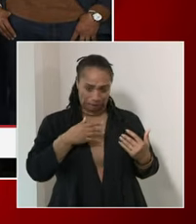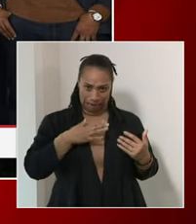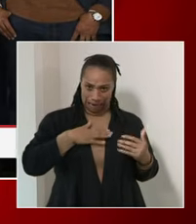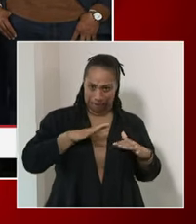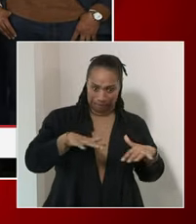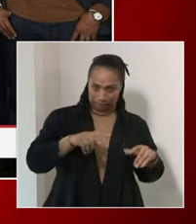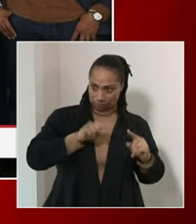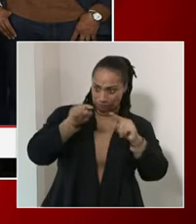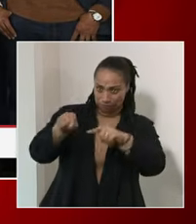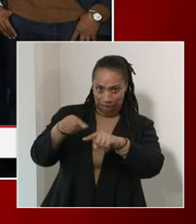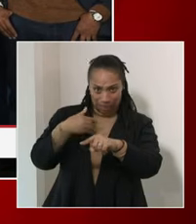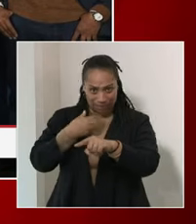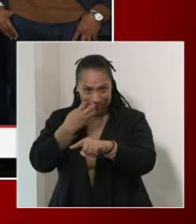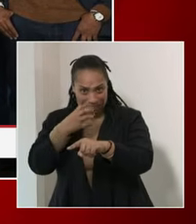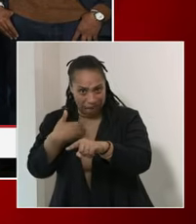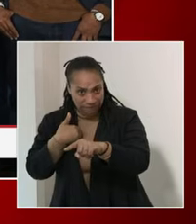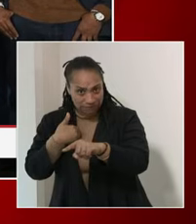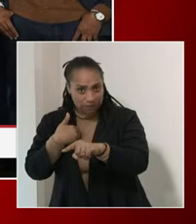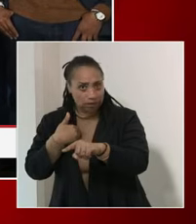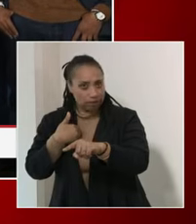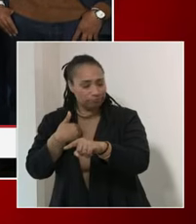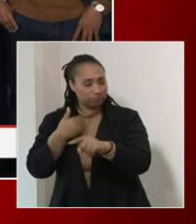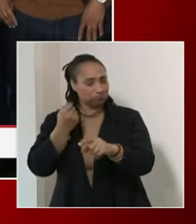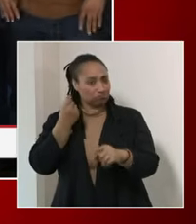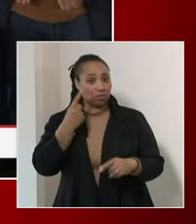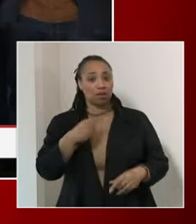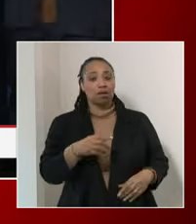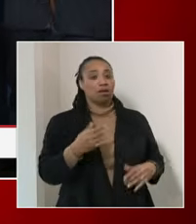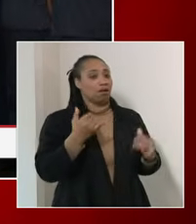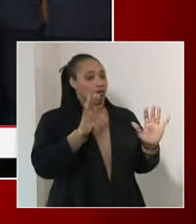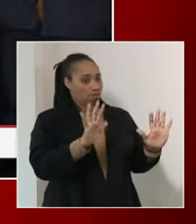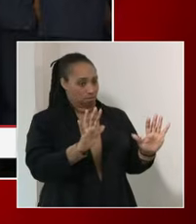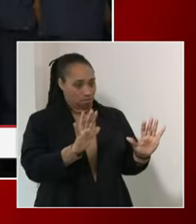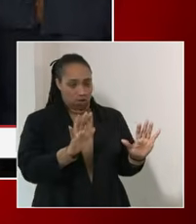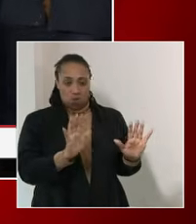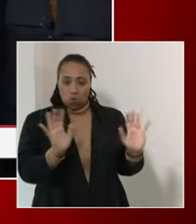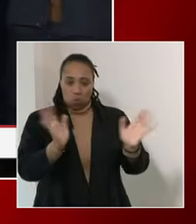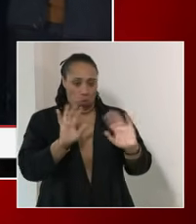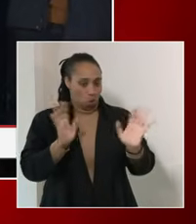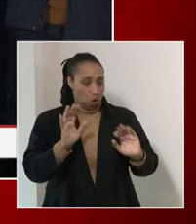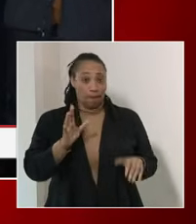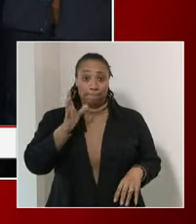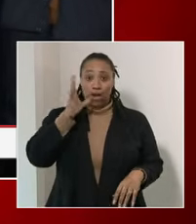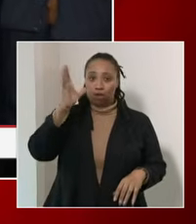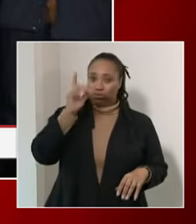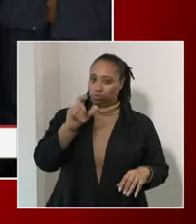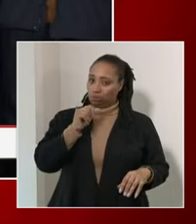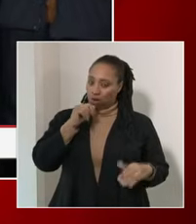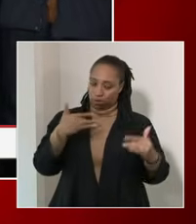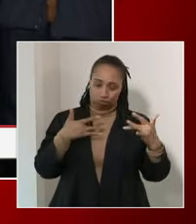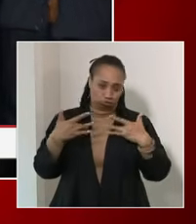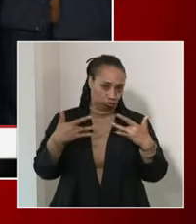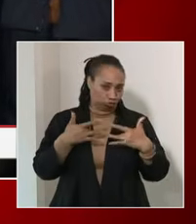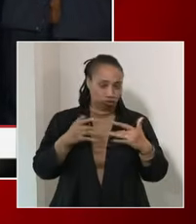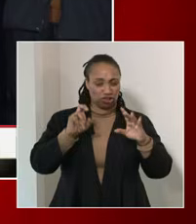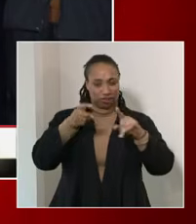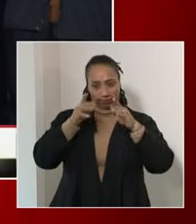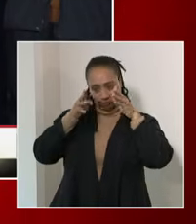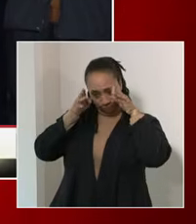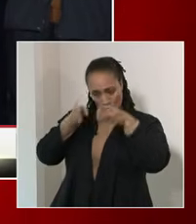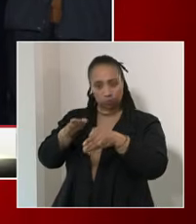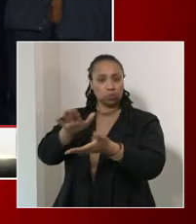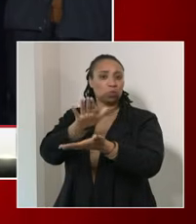The first concern of parents is that their kids are in school. And so we were proud to get open.